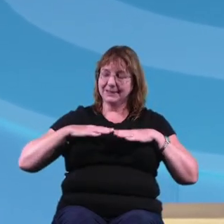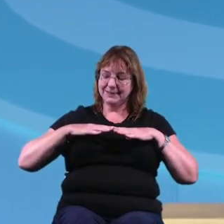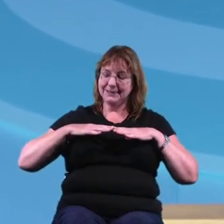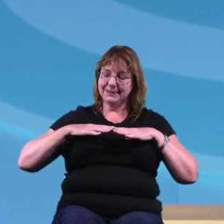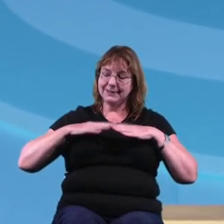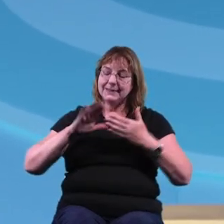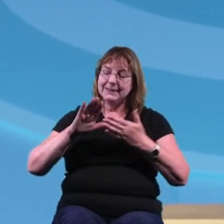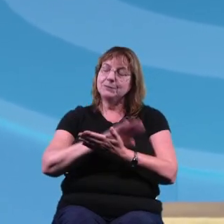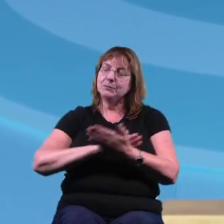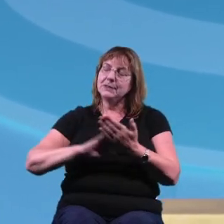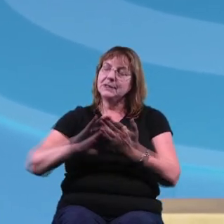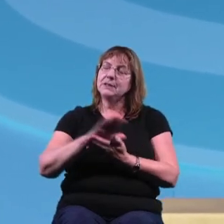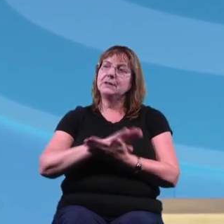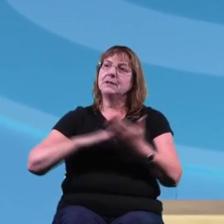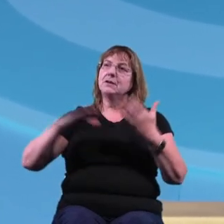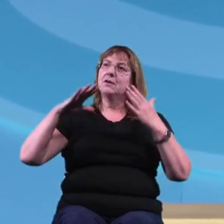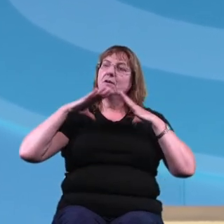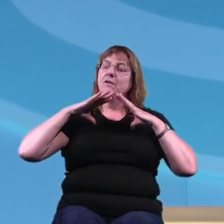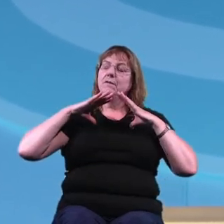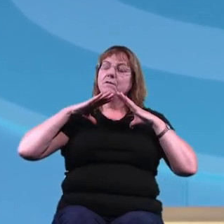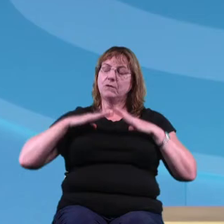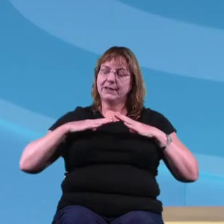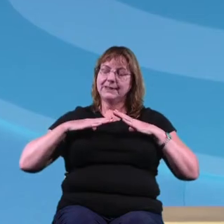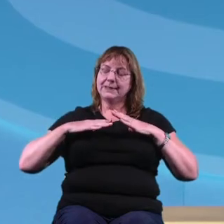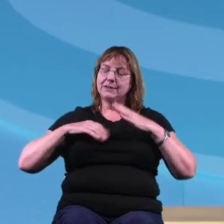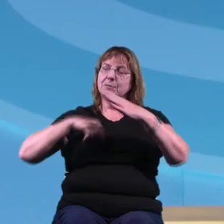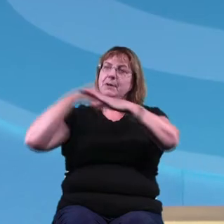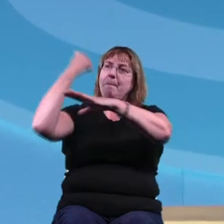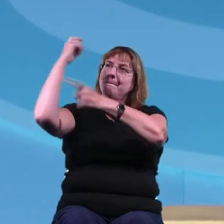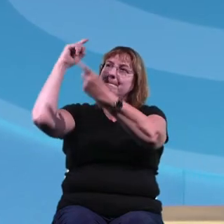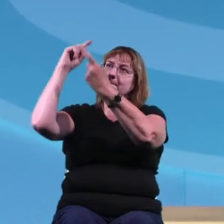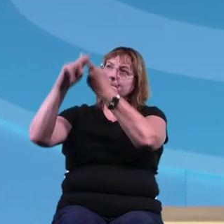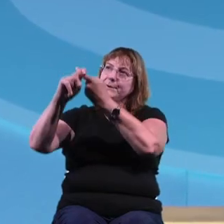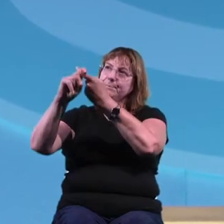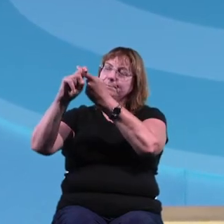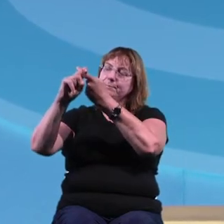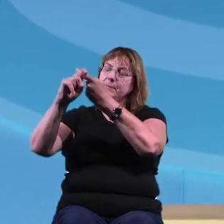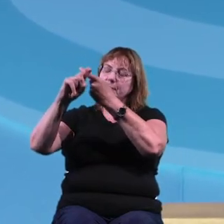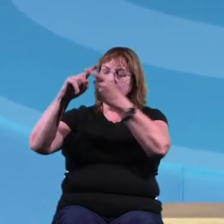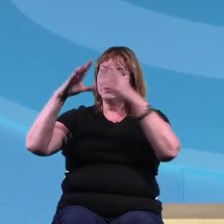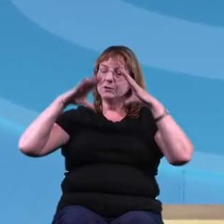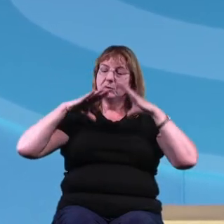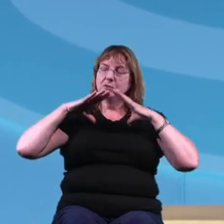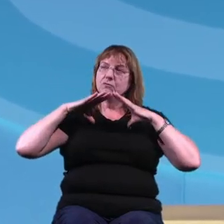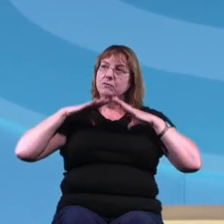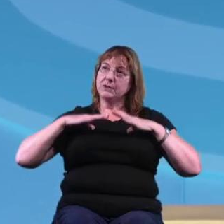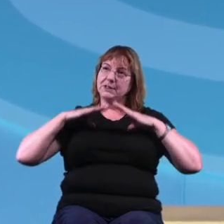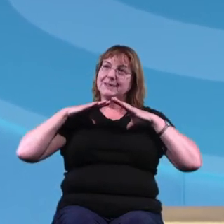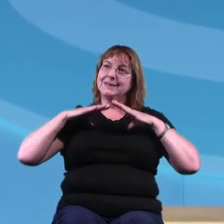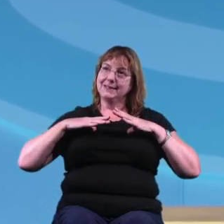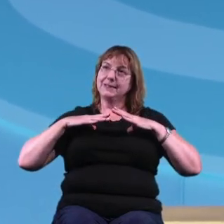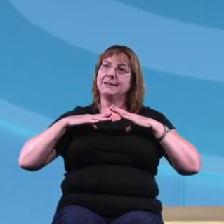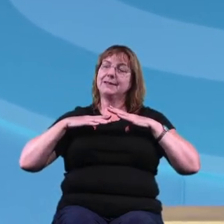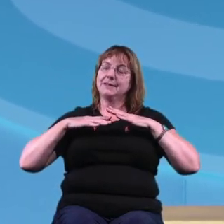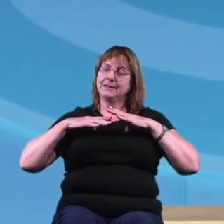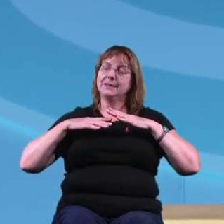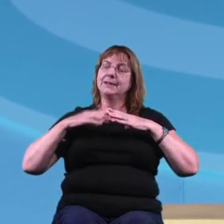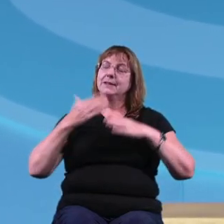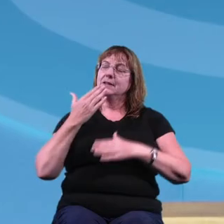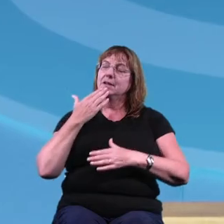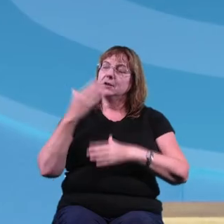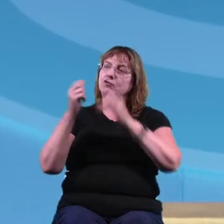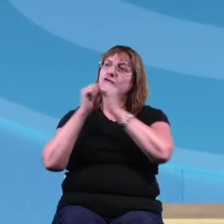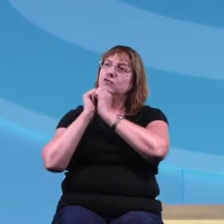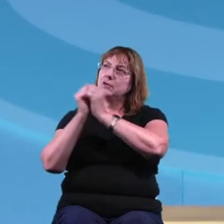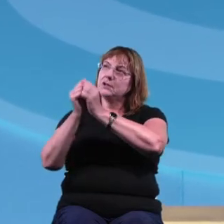it means to be rooted in you, to be resting in our gratitude towards